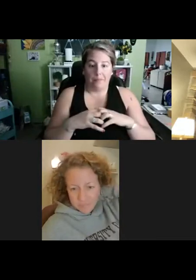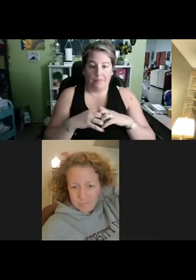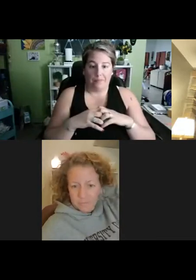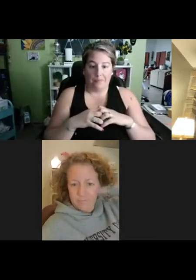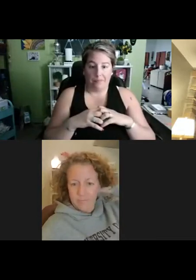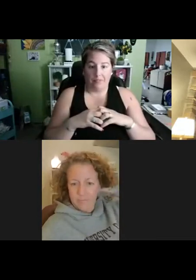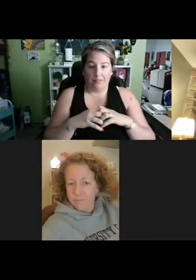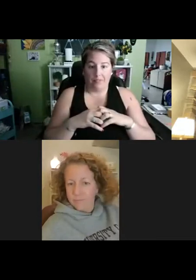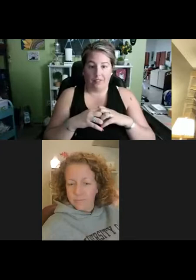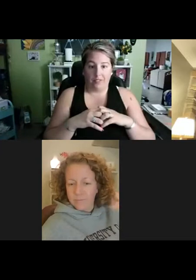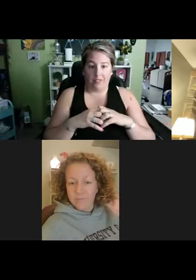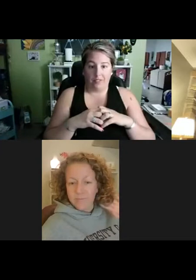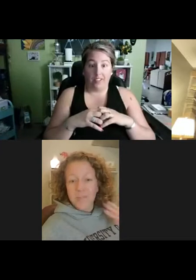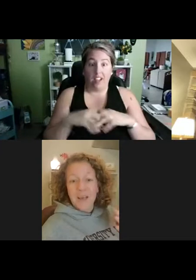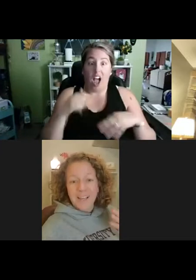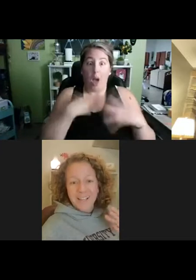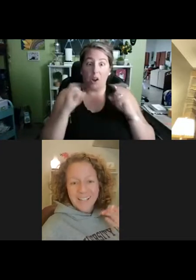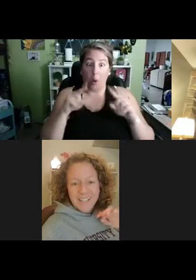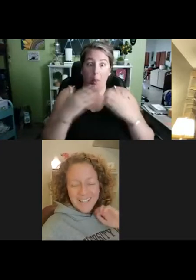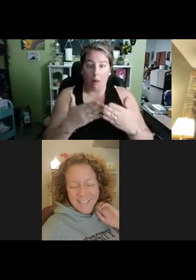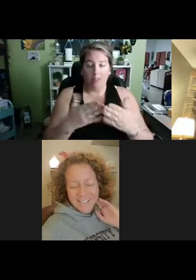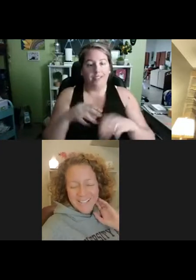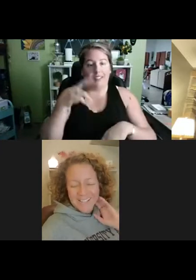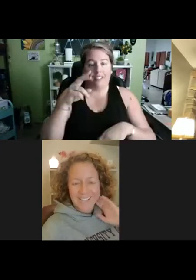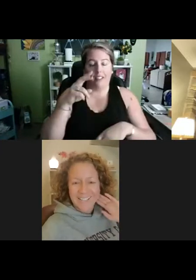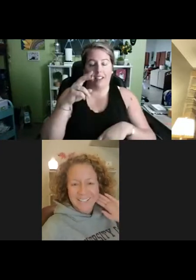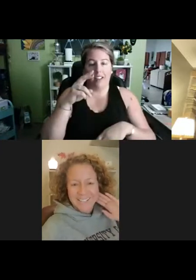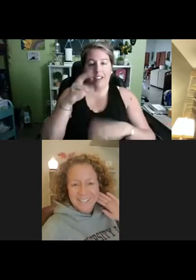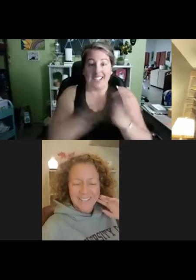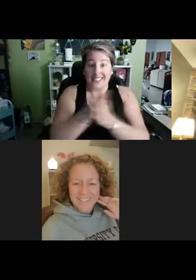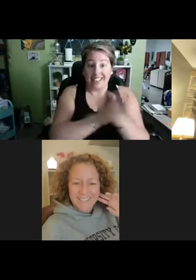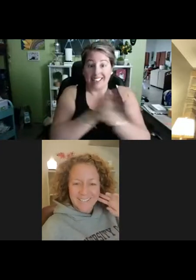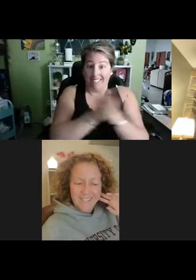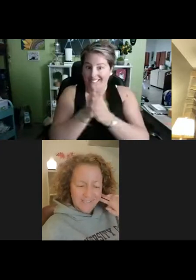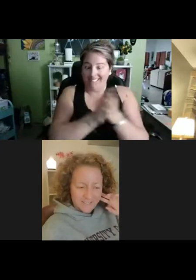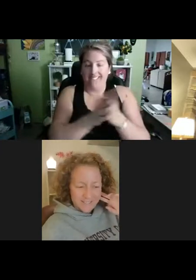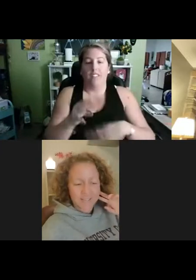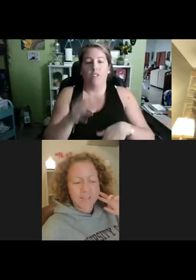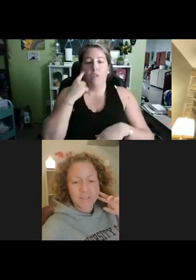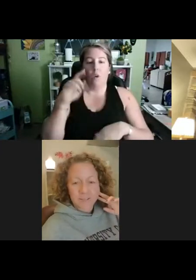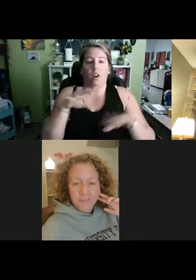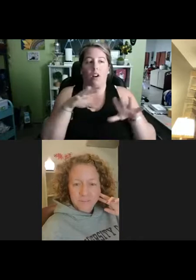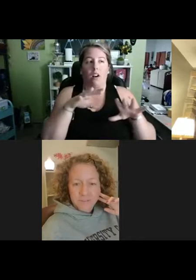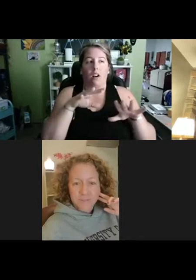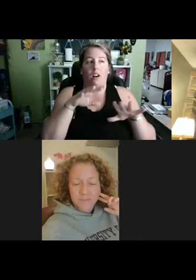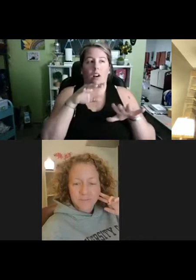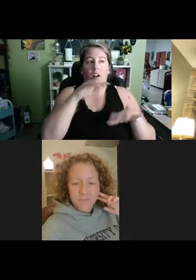I want to get on the boat. Good. Well, you're working on it. So good job. You got to be getting